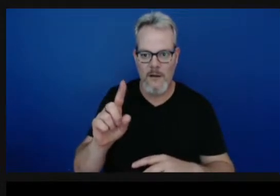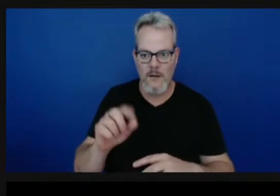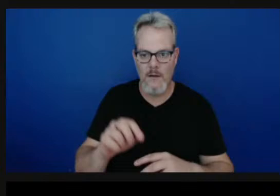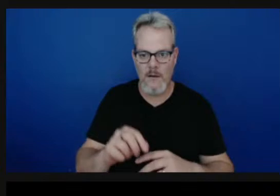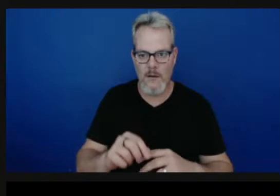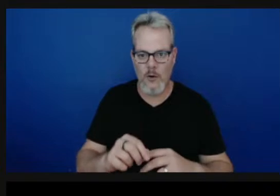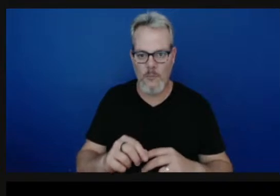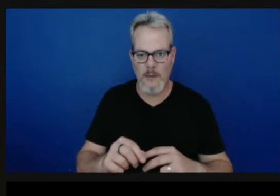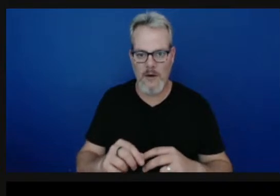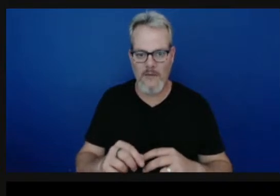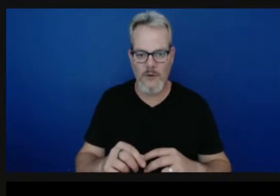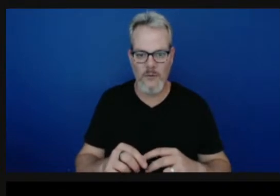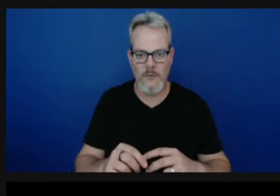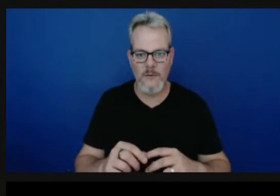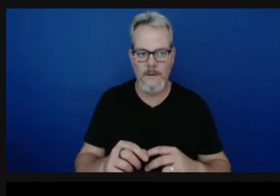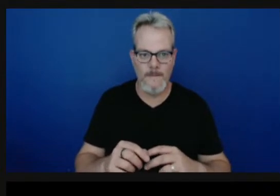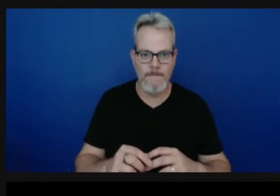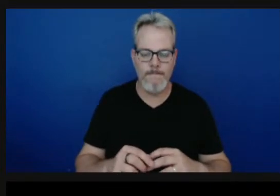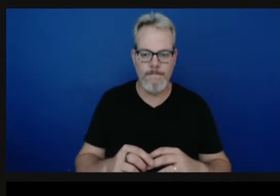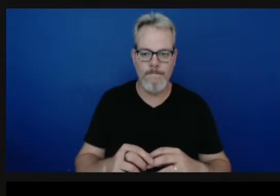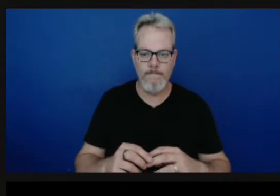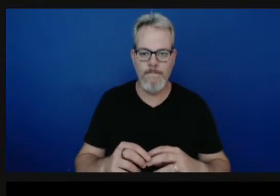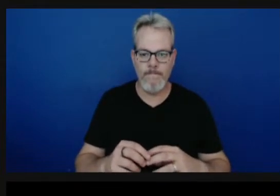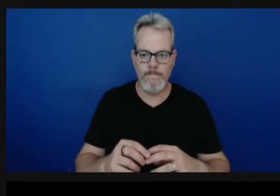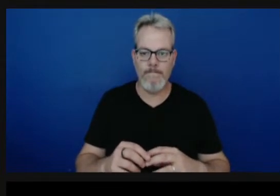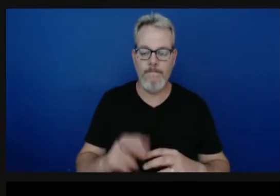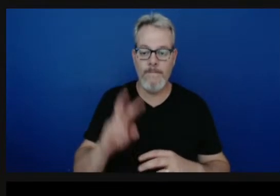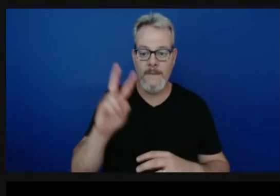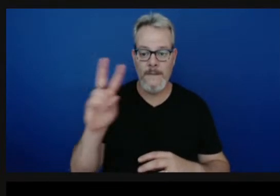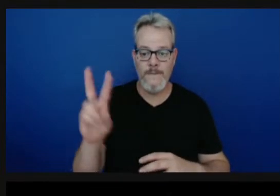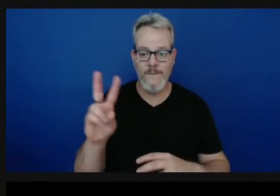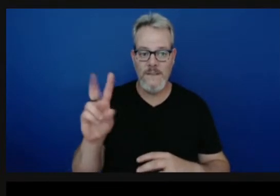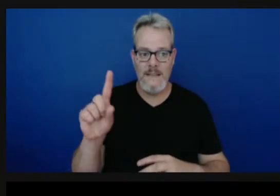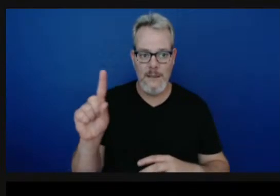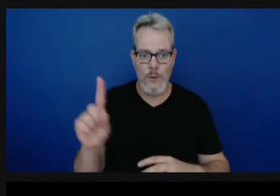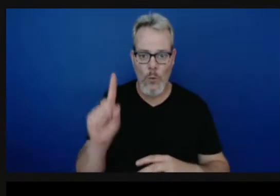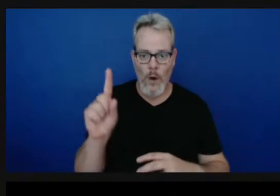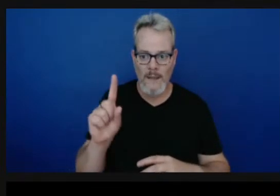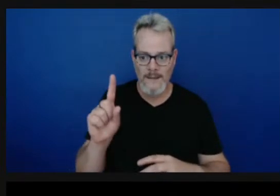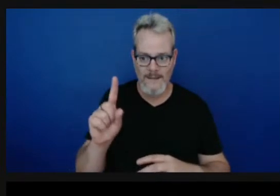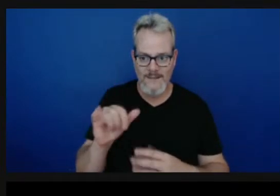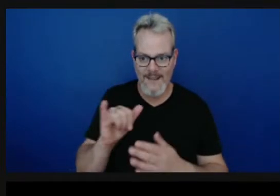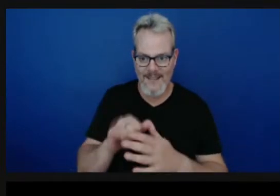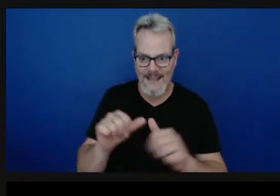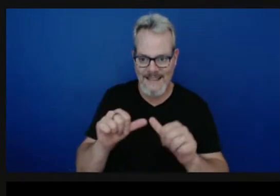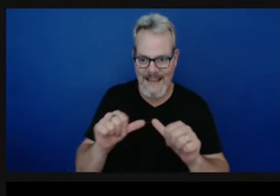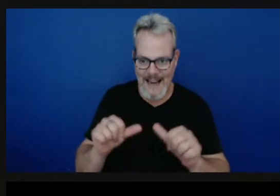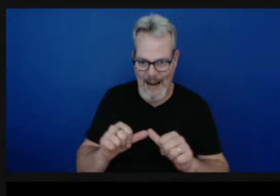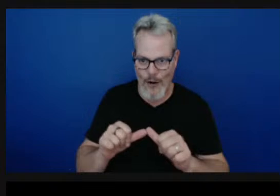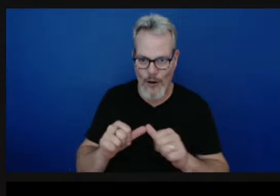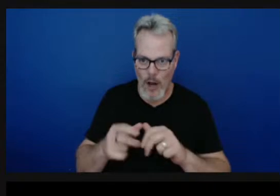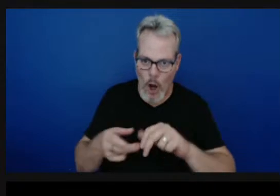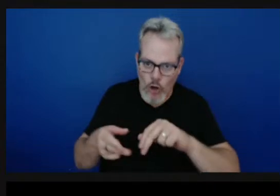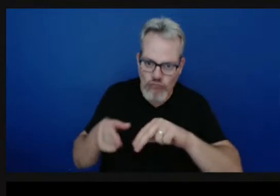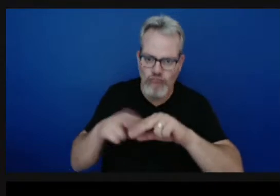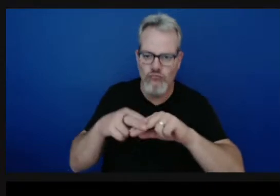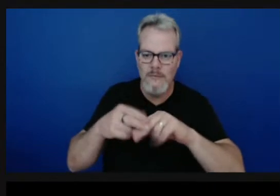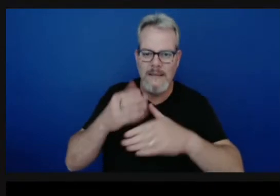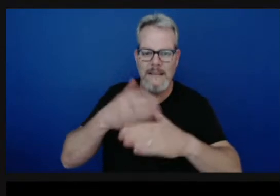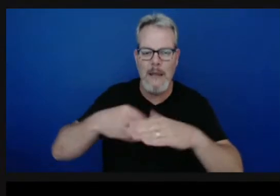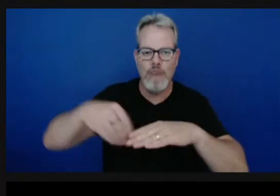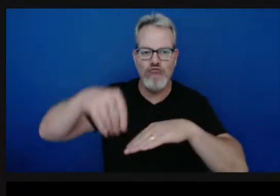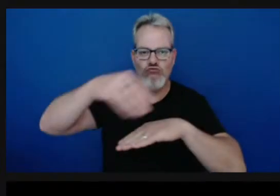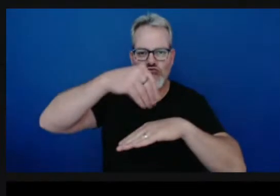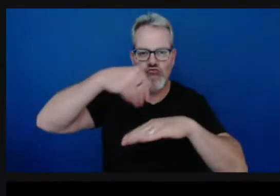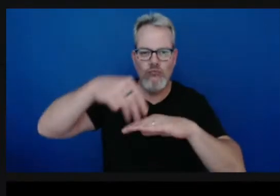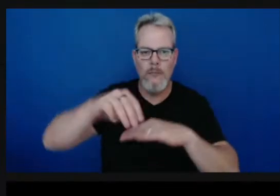and this crusted lava lake, which has been gaining mineral deposits over the last several months here. So